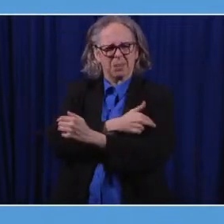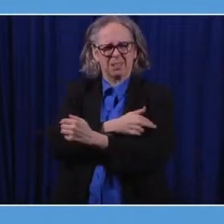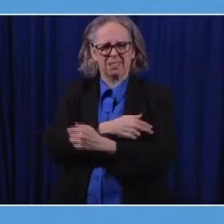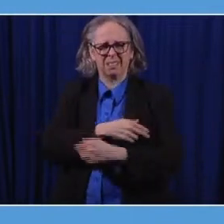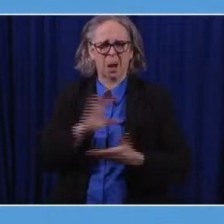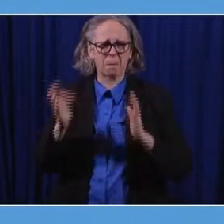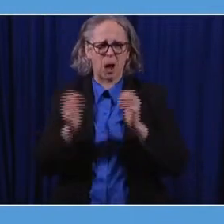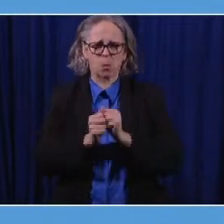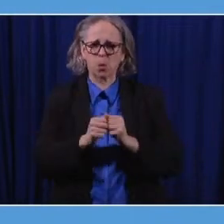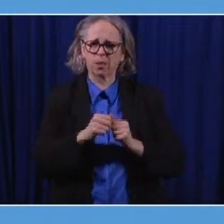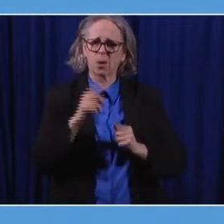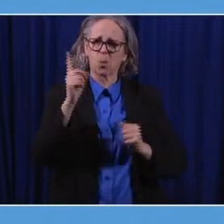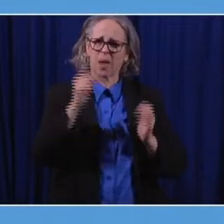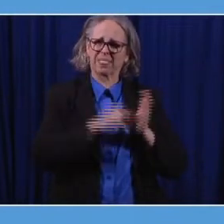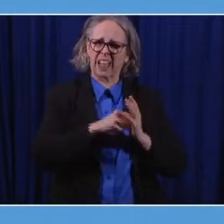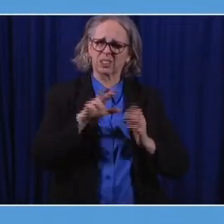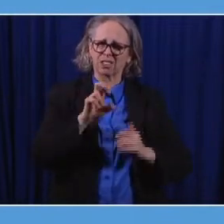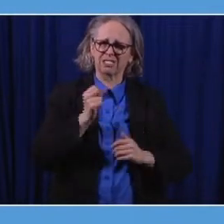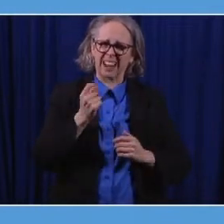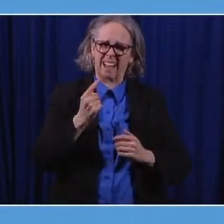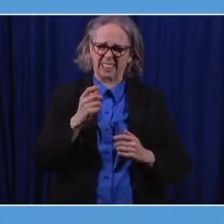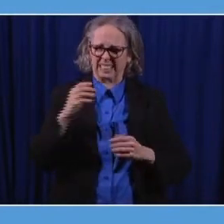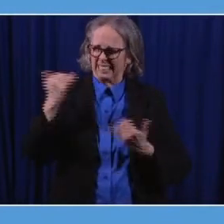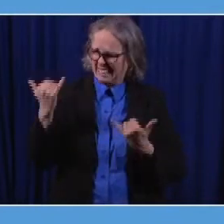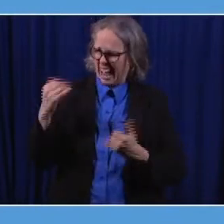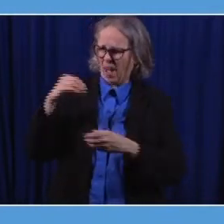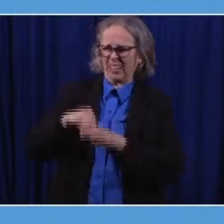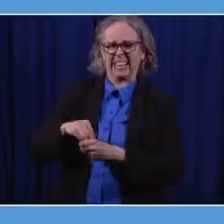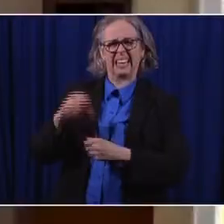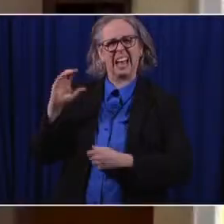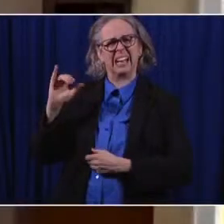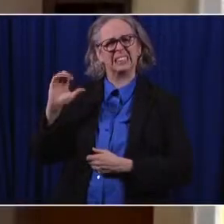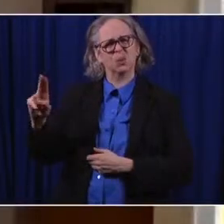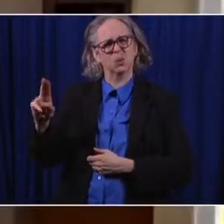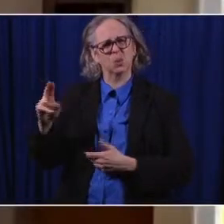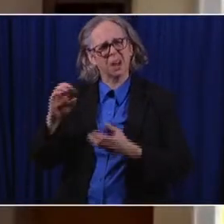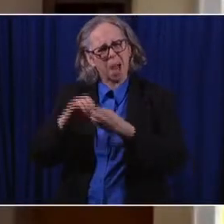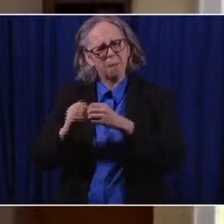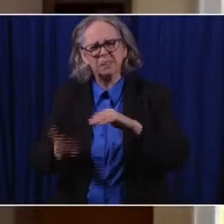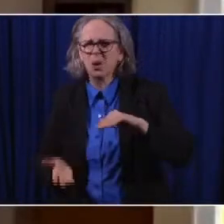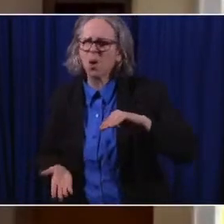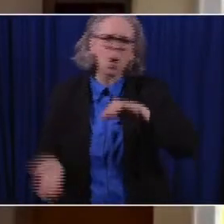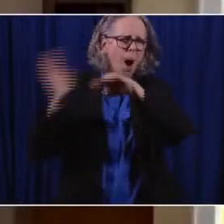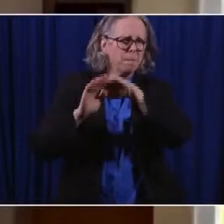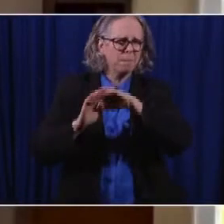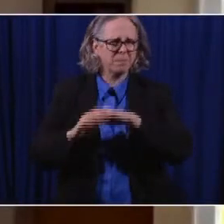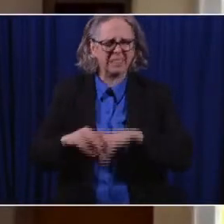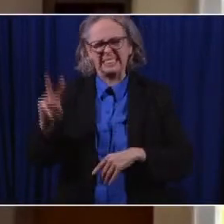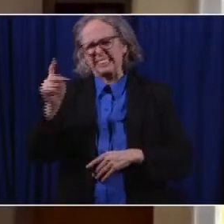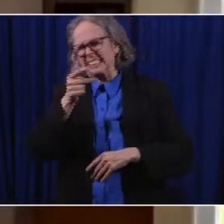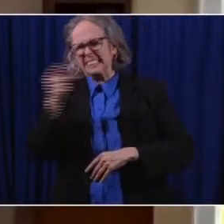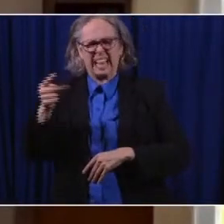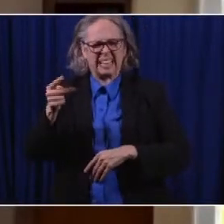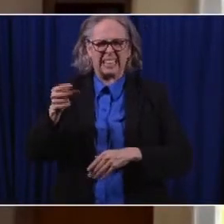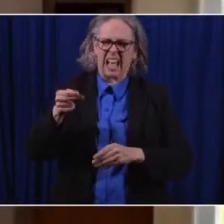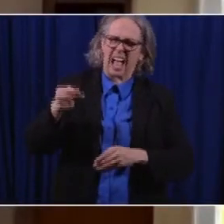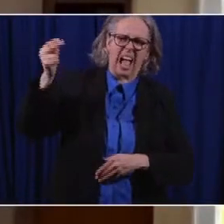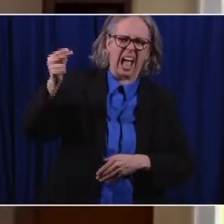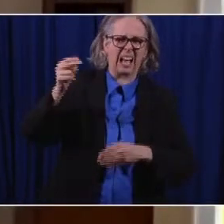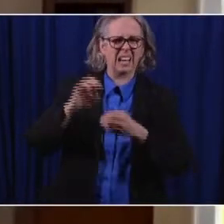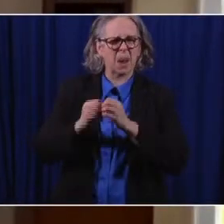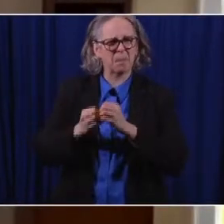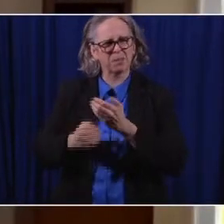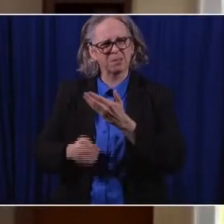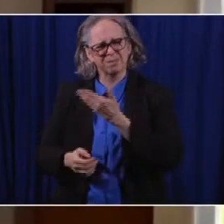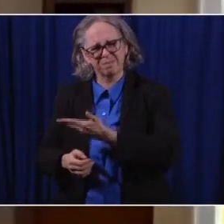1,311 of those patients are in the ICU, which is the second color there. We